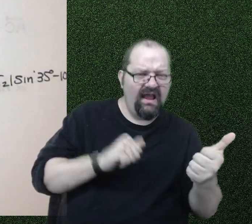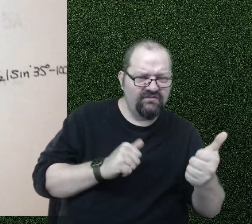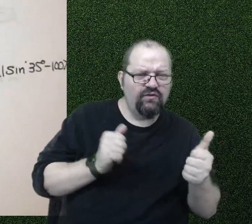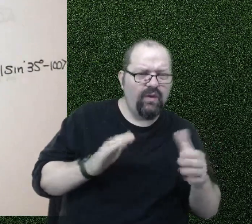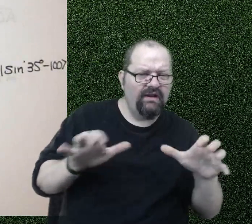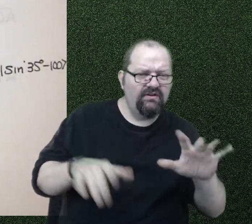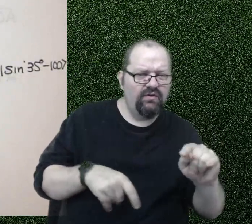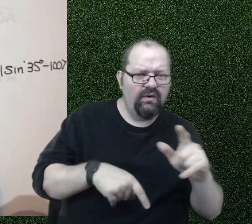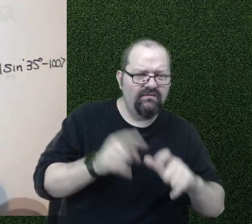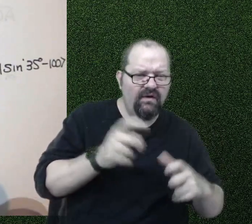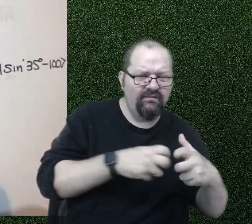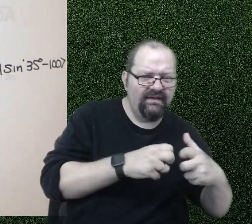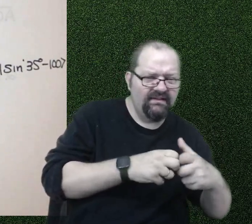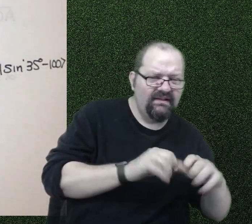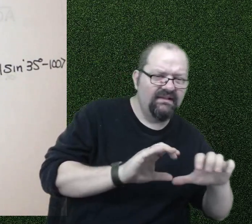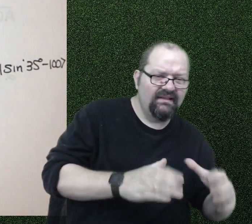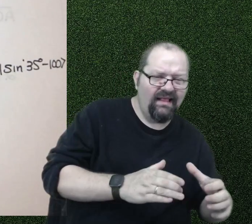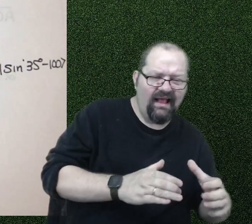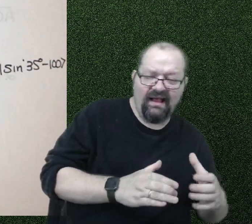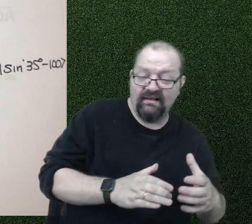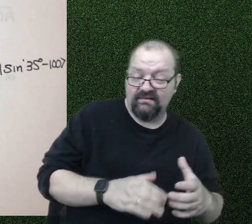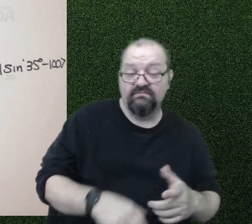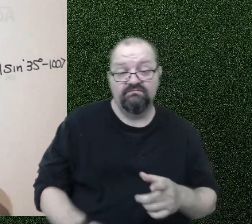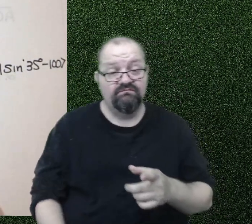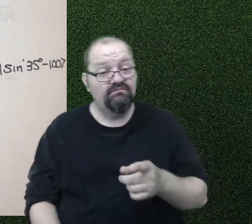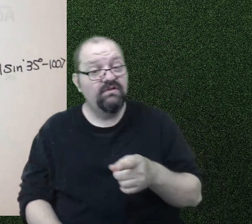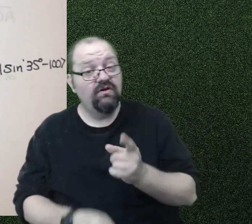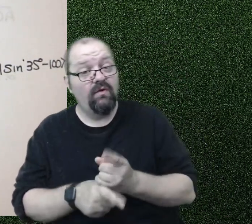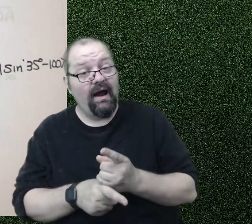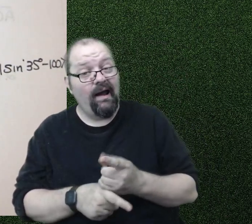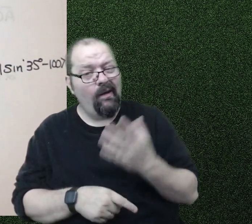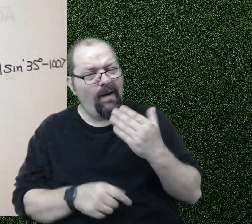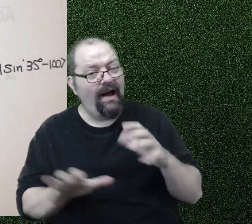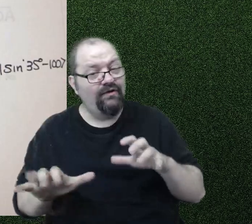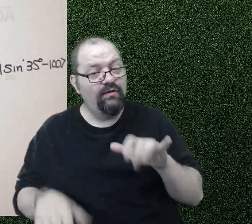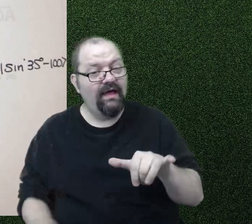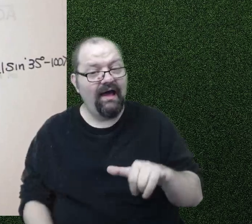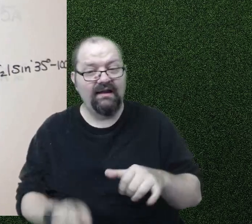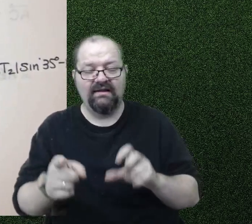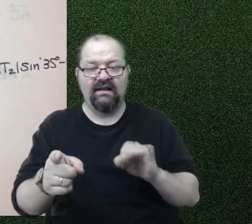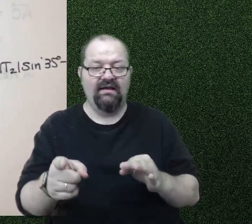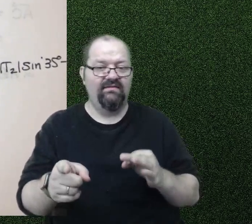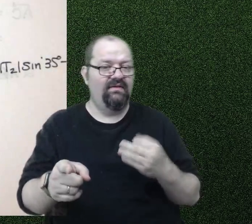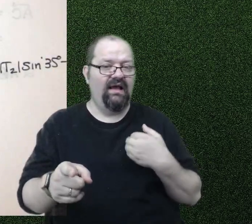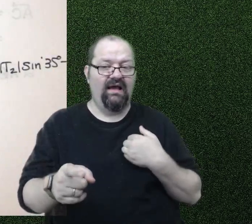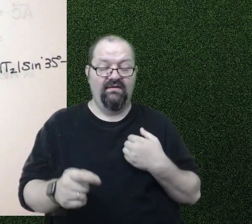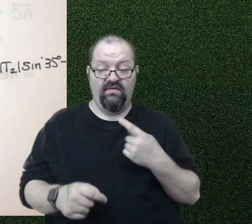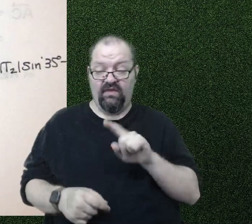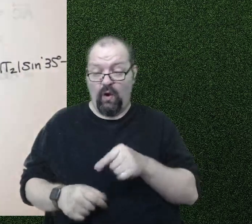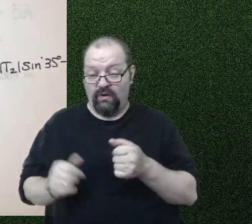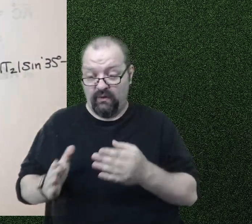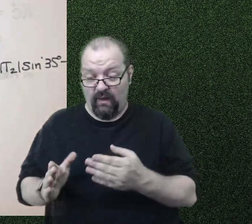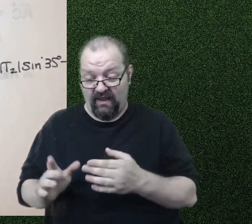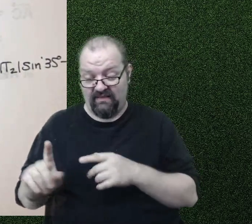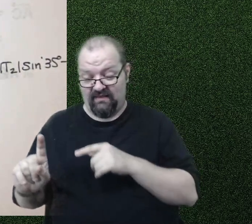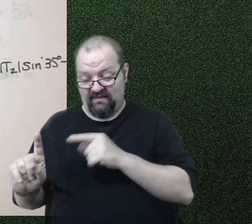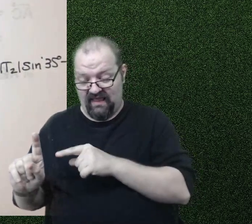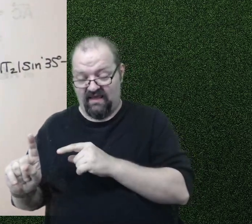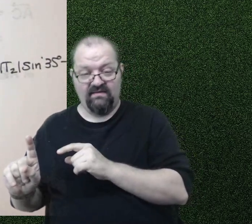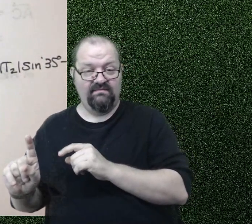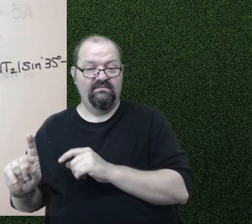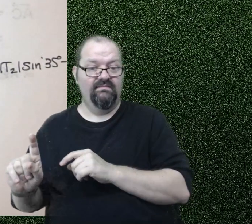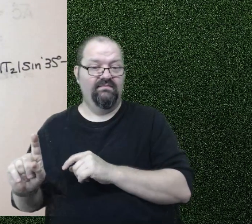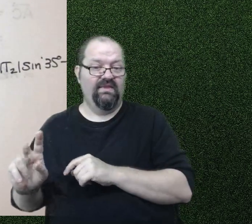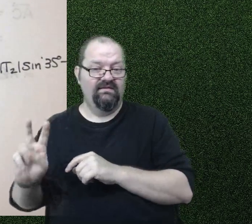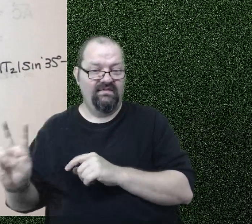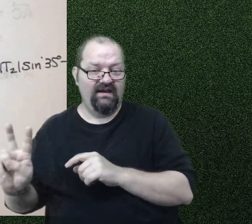right. Why do this to yourself? If this is the 0 vector, the only way that this is this vector, which is the vector